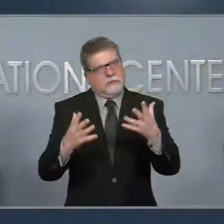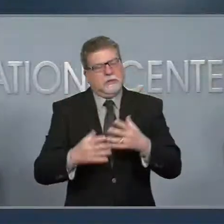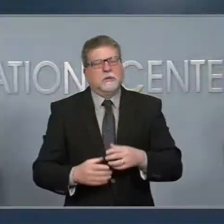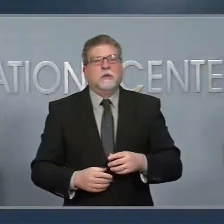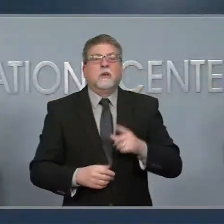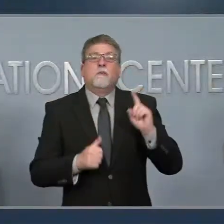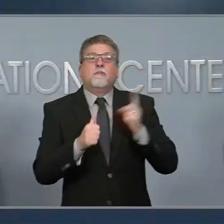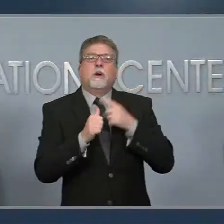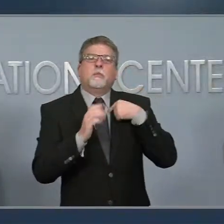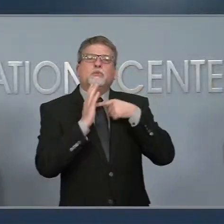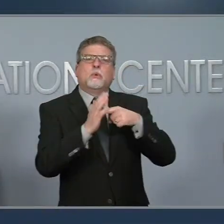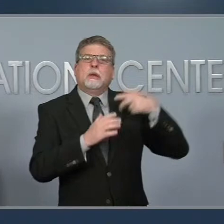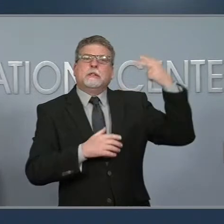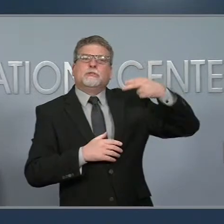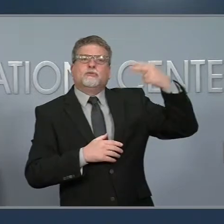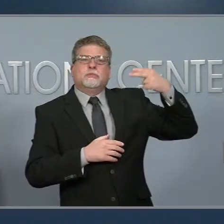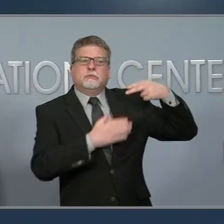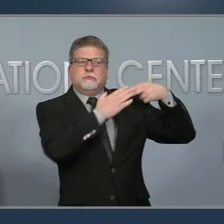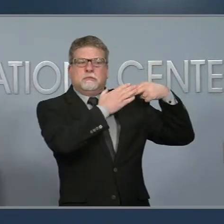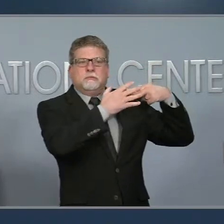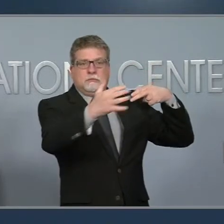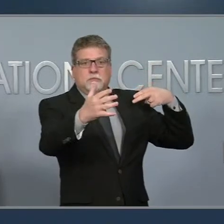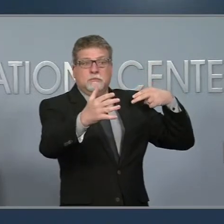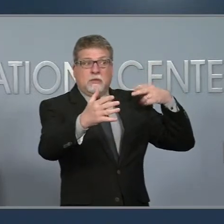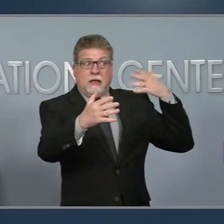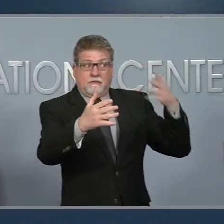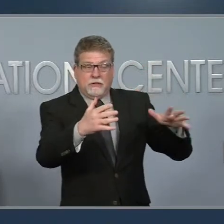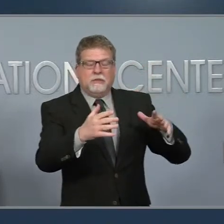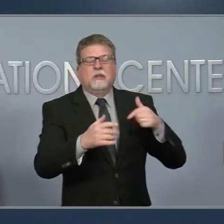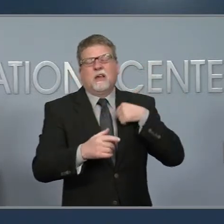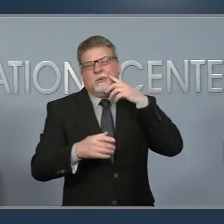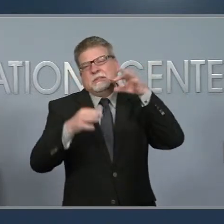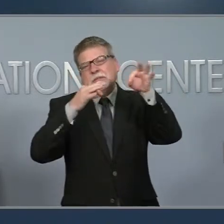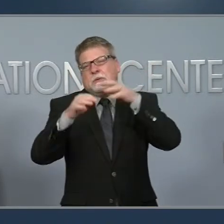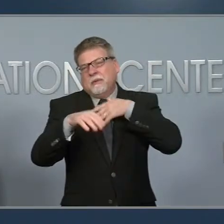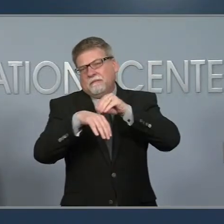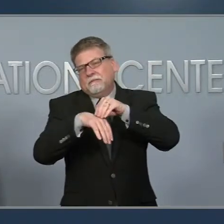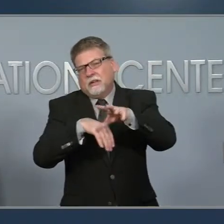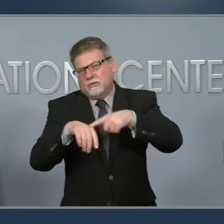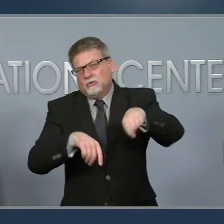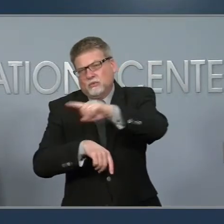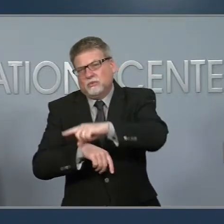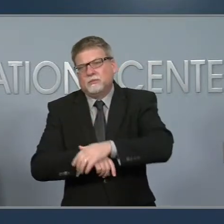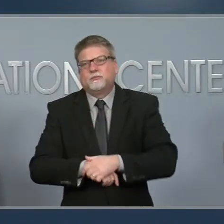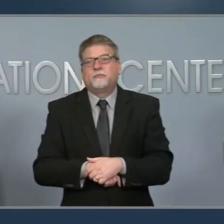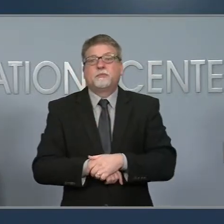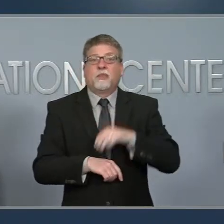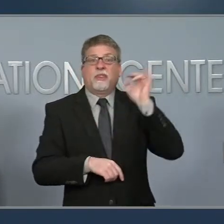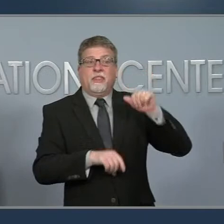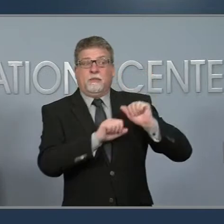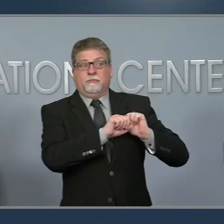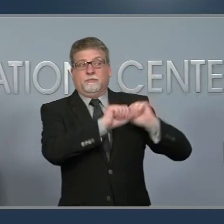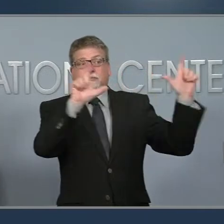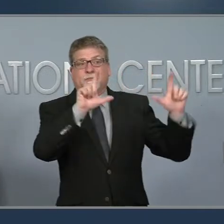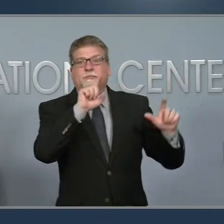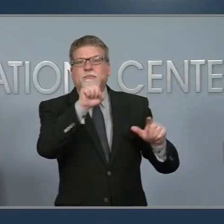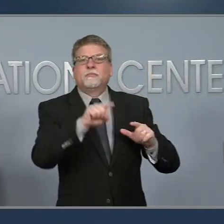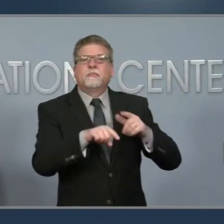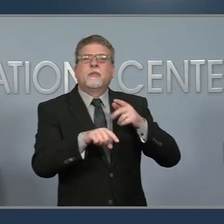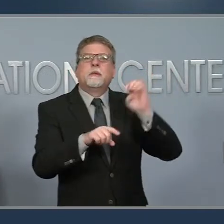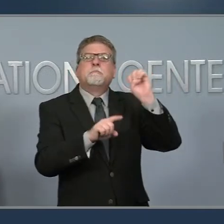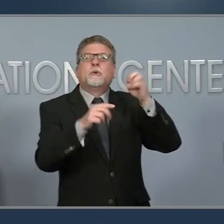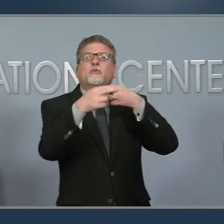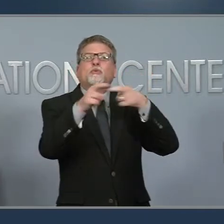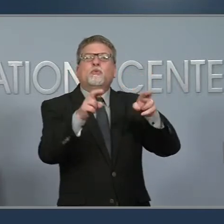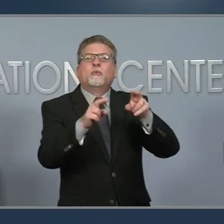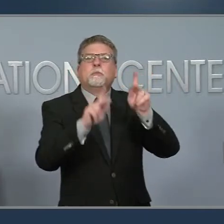then I'll provide additional details about our guidance. The first graph looks at people who come to the emergency department with